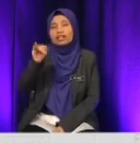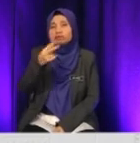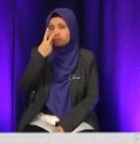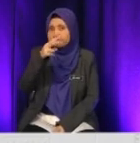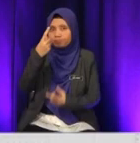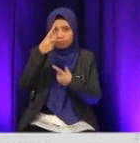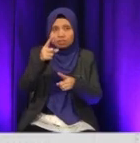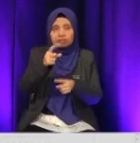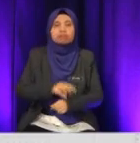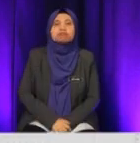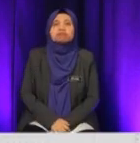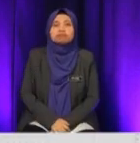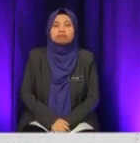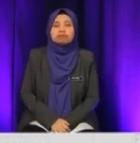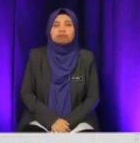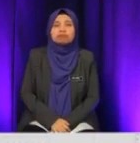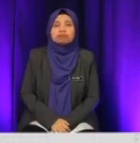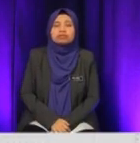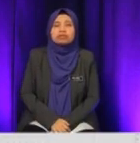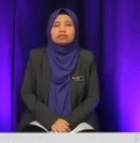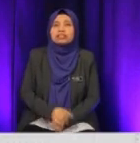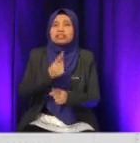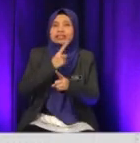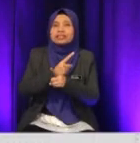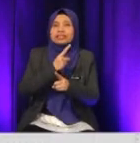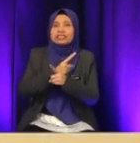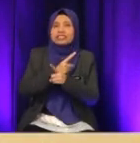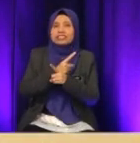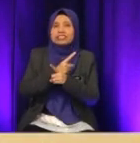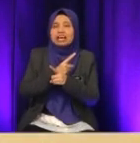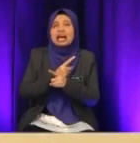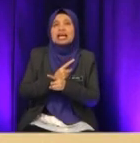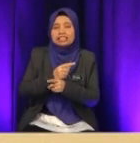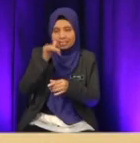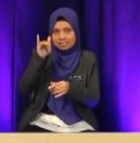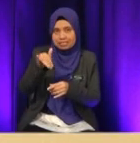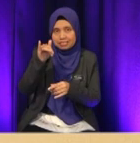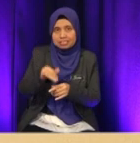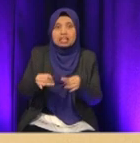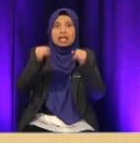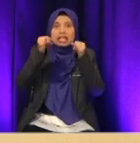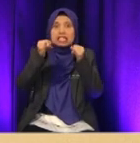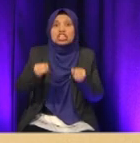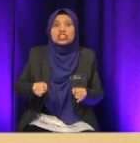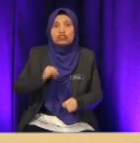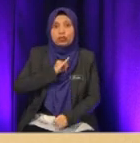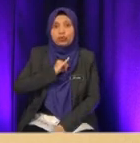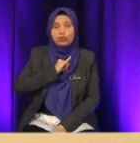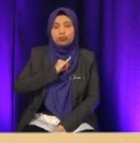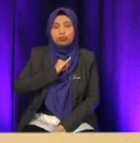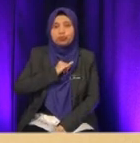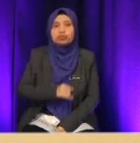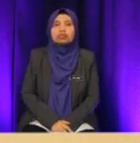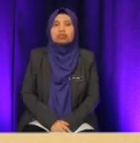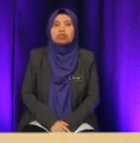answer. Okay, so definitely it is for an individual volunteer. Okay. Okay, let's go to the next one.